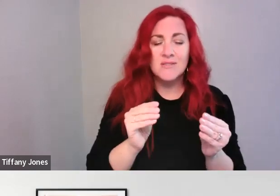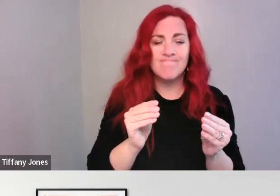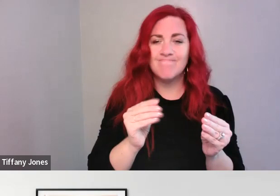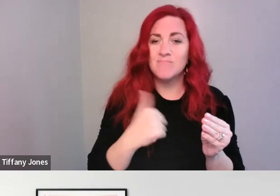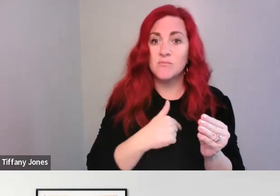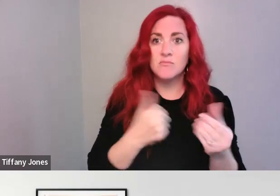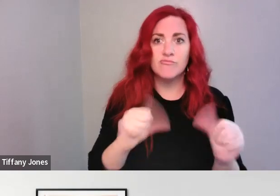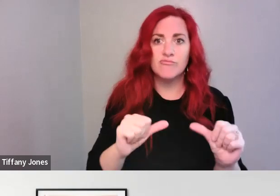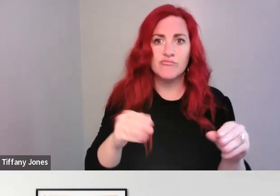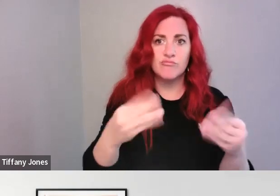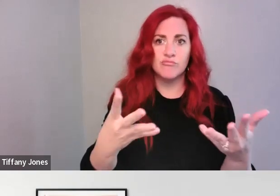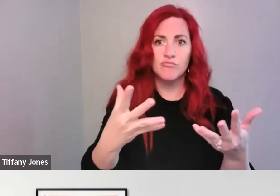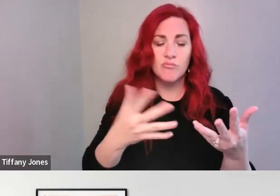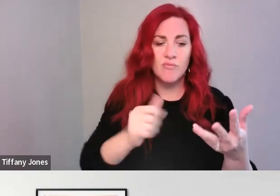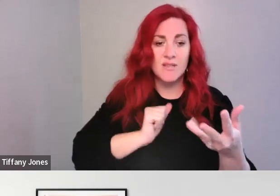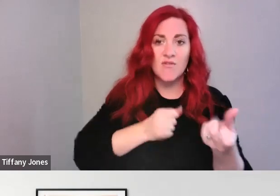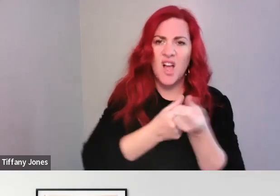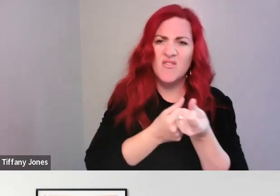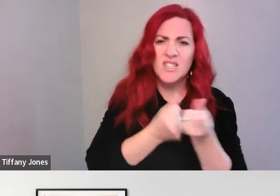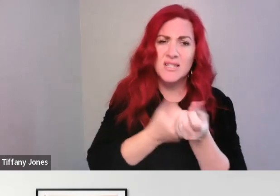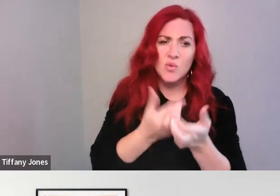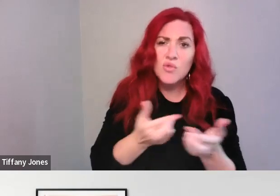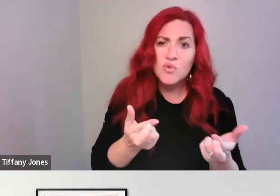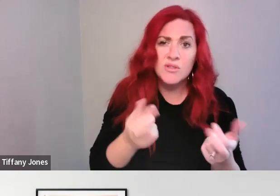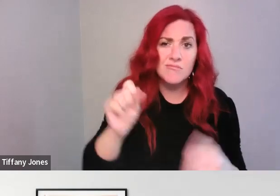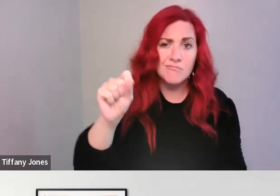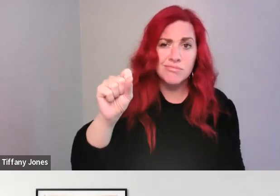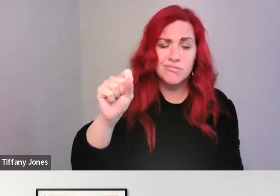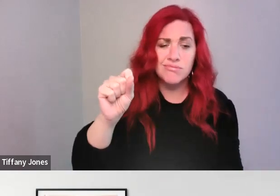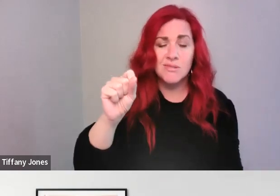to provide a lot of self-advocacy resources that are